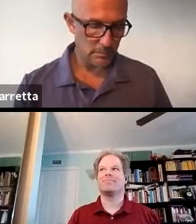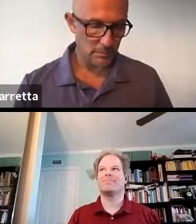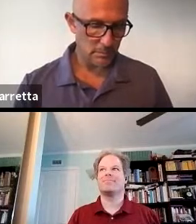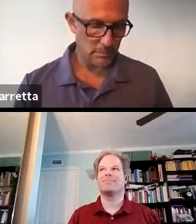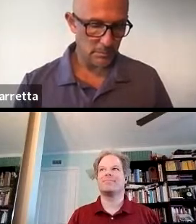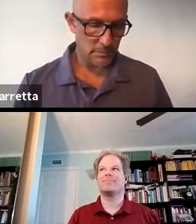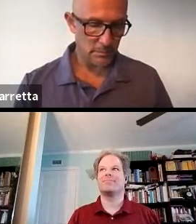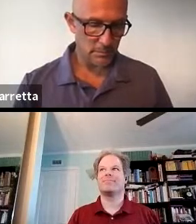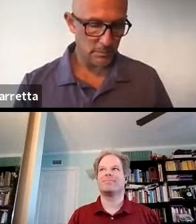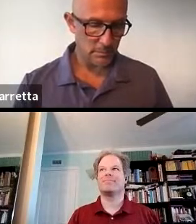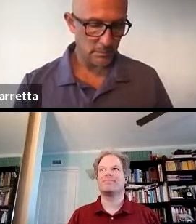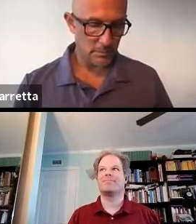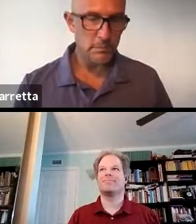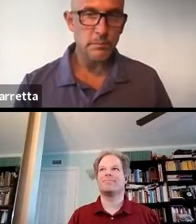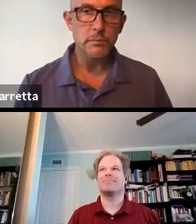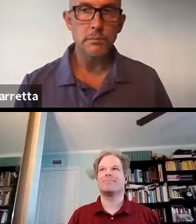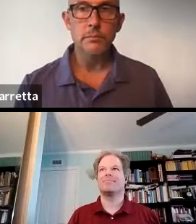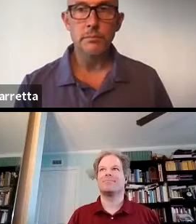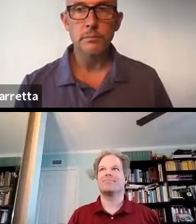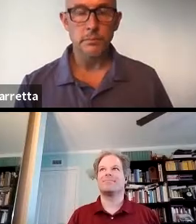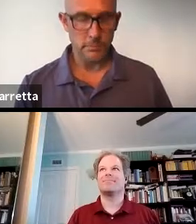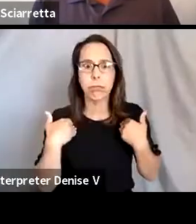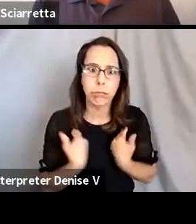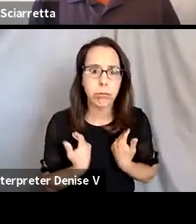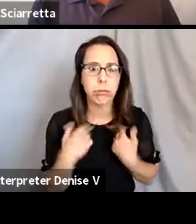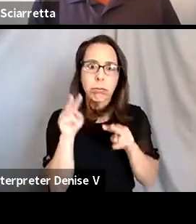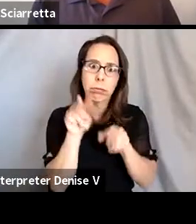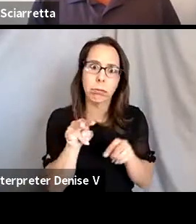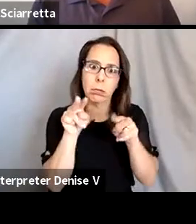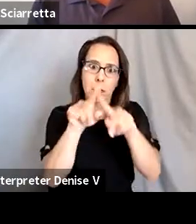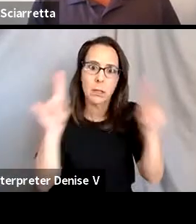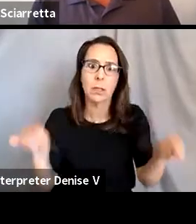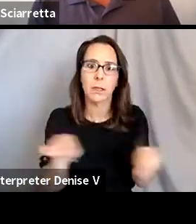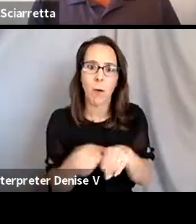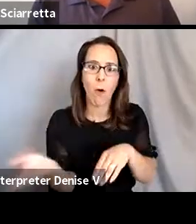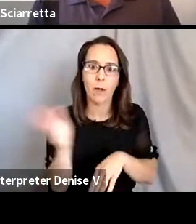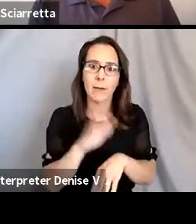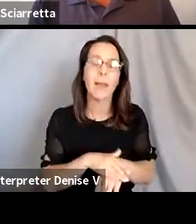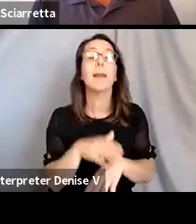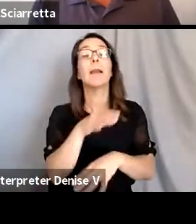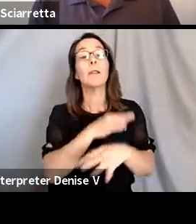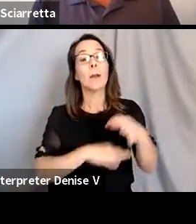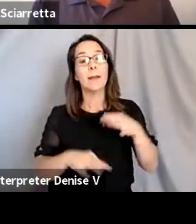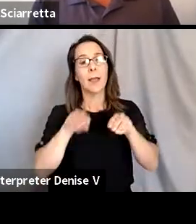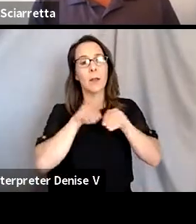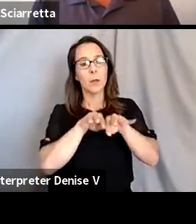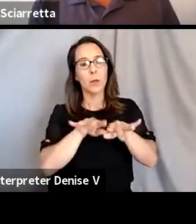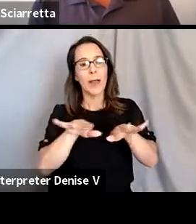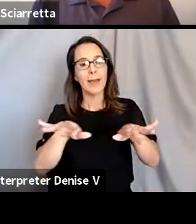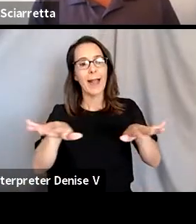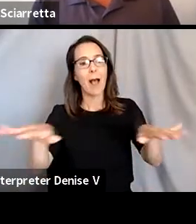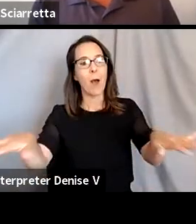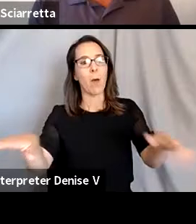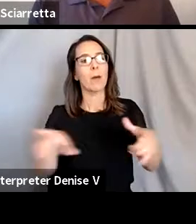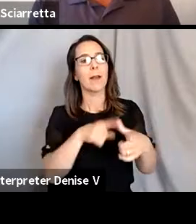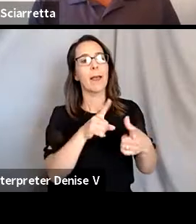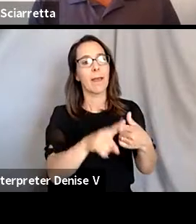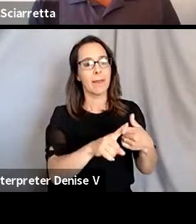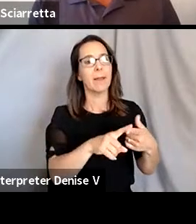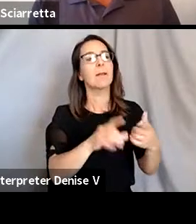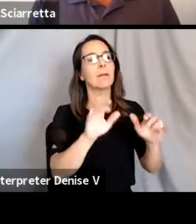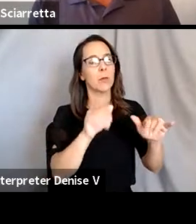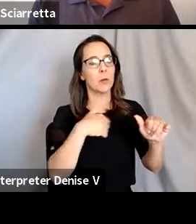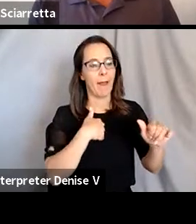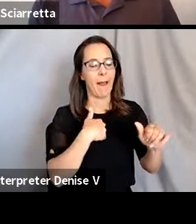test fatigue for our kids. So we chunked it out during the course of a week with plenty of opportunities for makeups after that. Things have been working